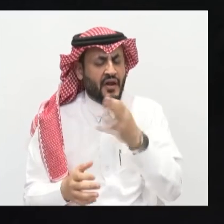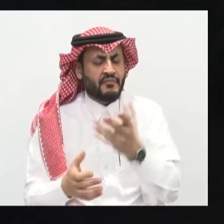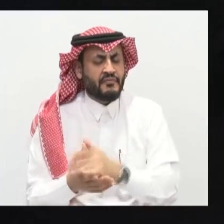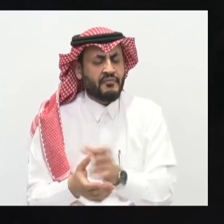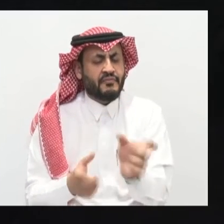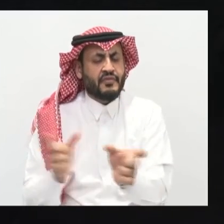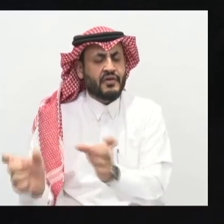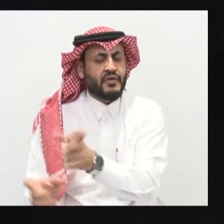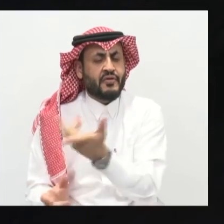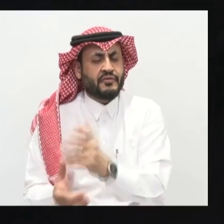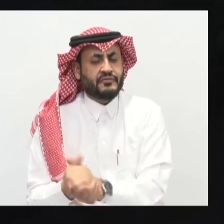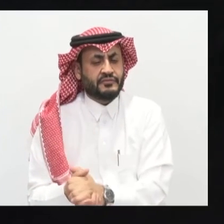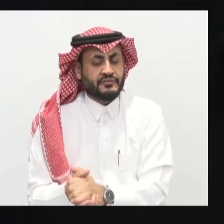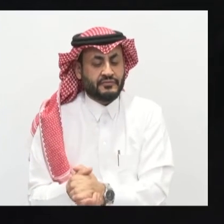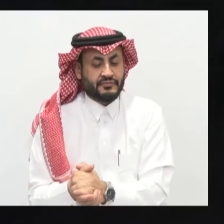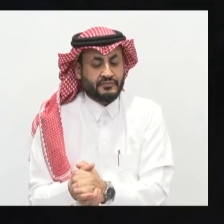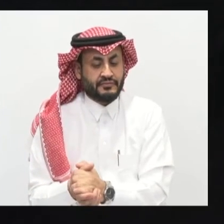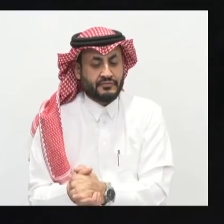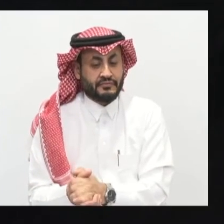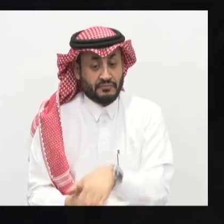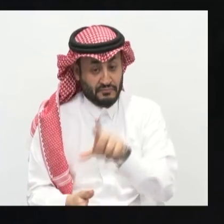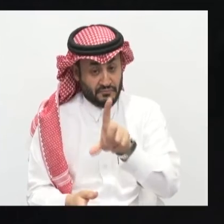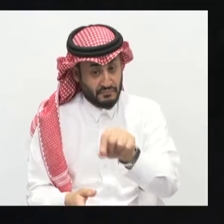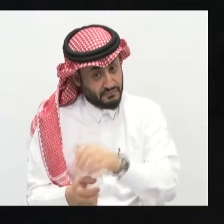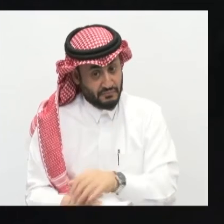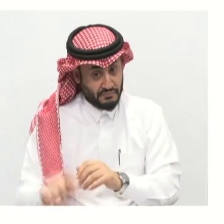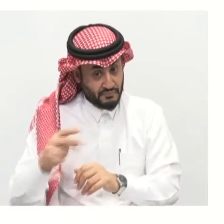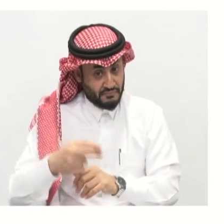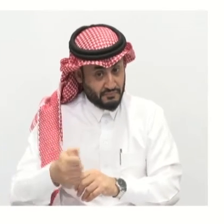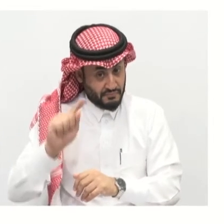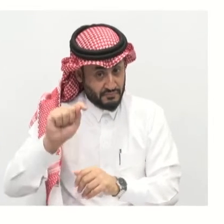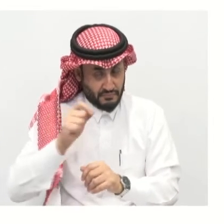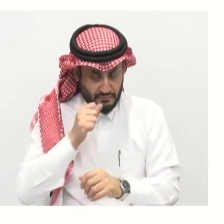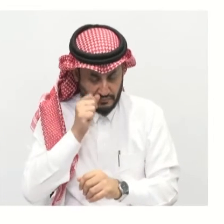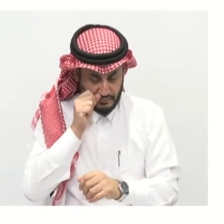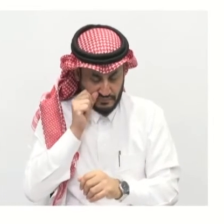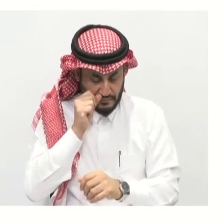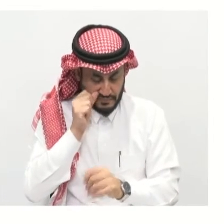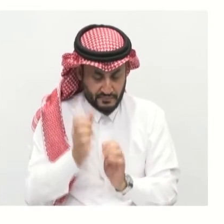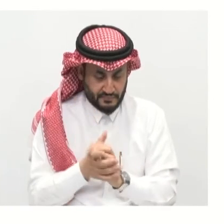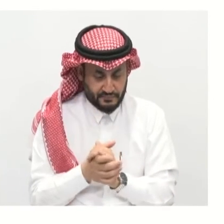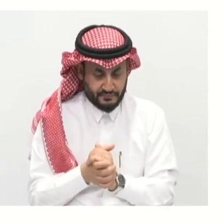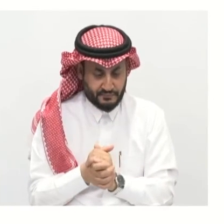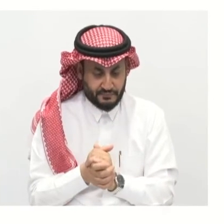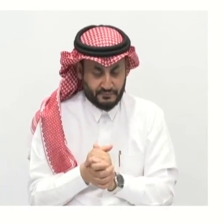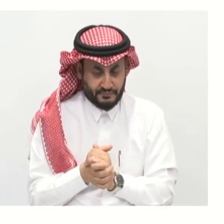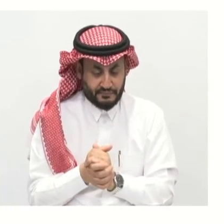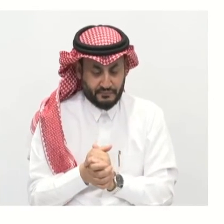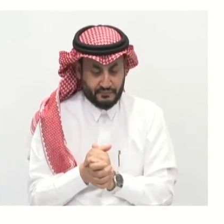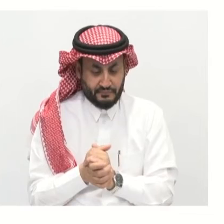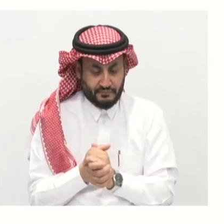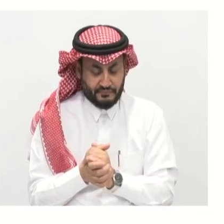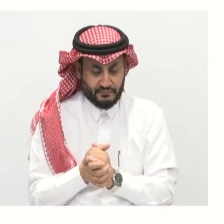use? This, that, these, or those? That. Excellent. So that dinosaur is a